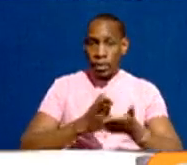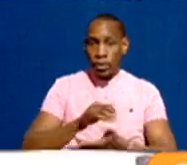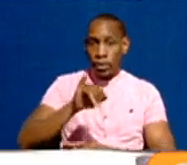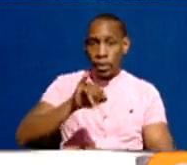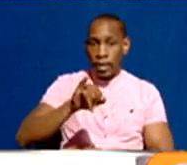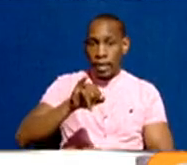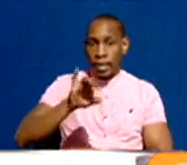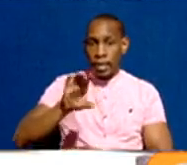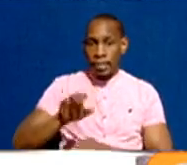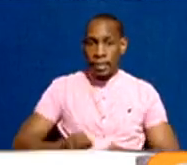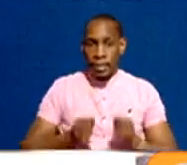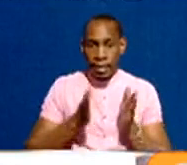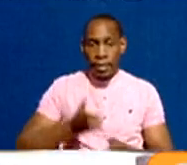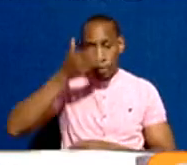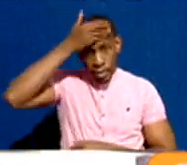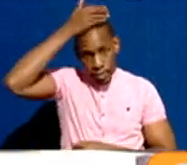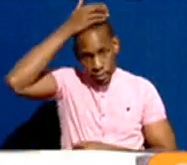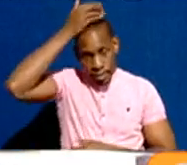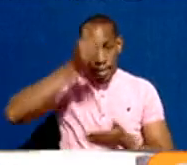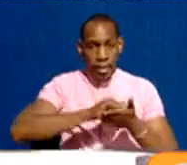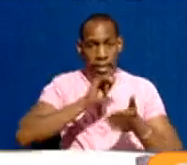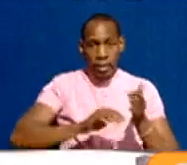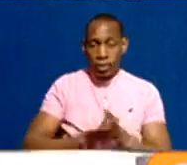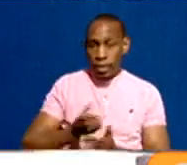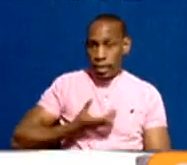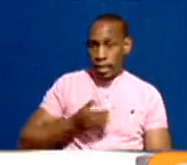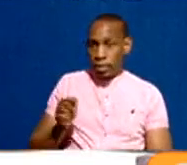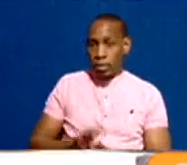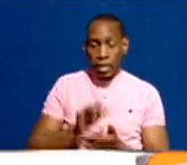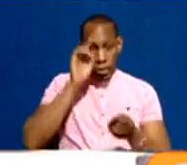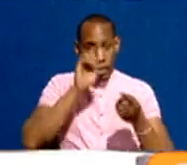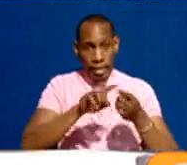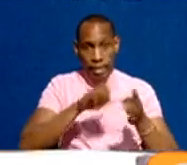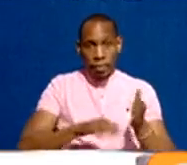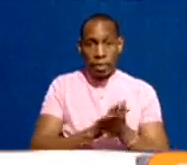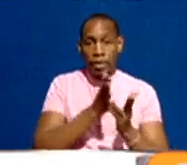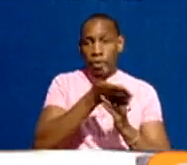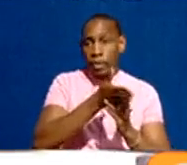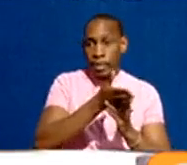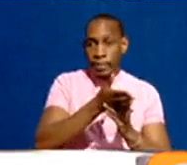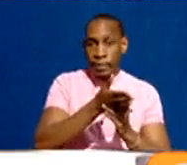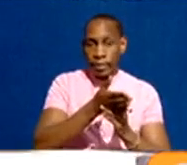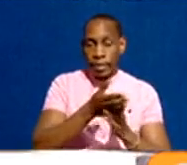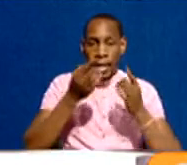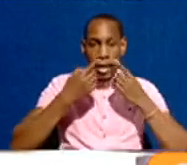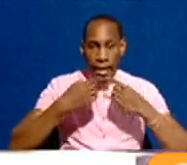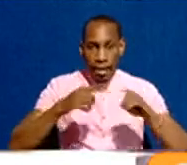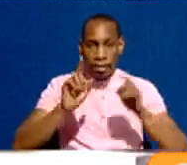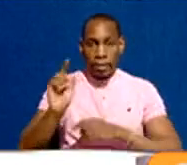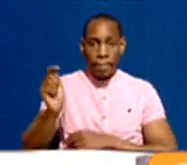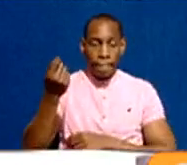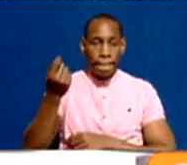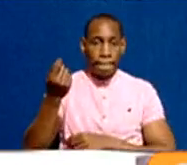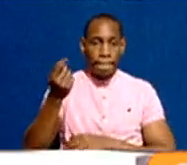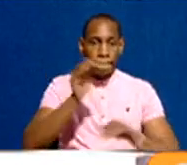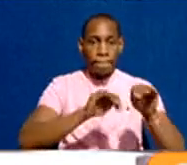IEBC Chairman Wafula Chebukati that the council was hell-bent on interfering with the declaration of the